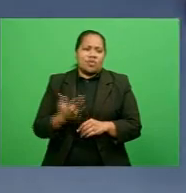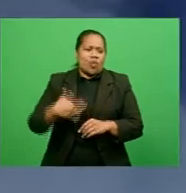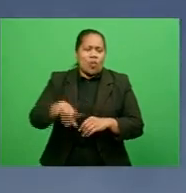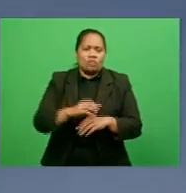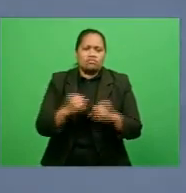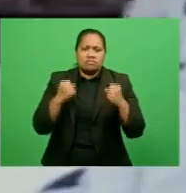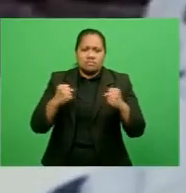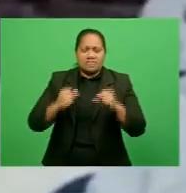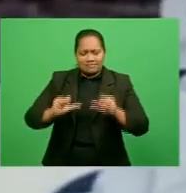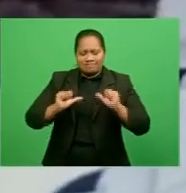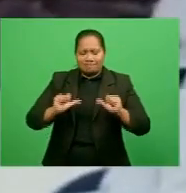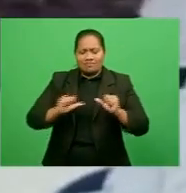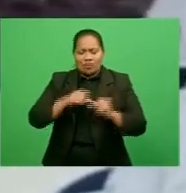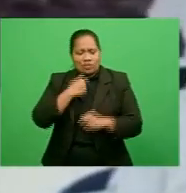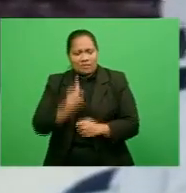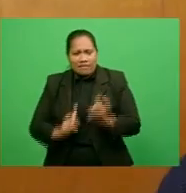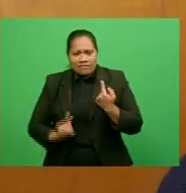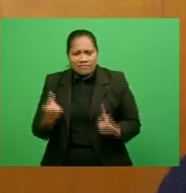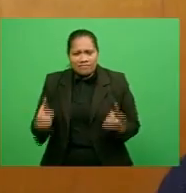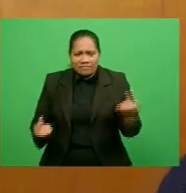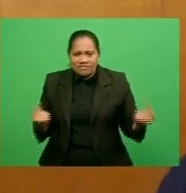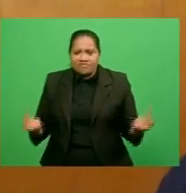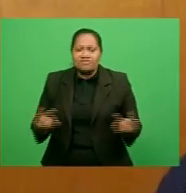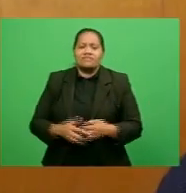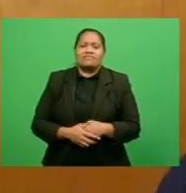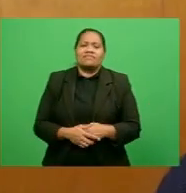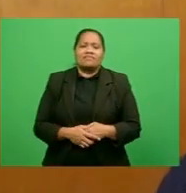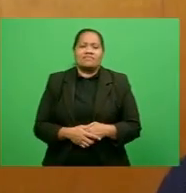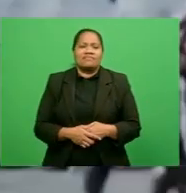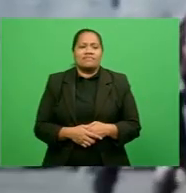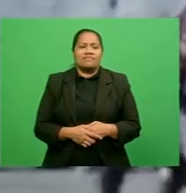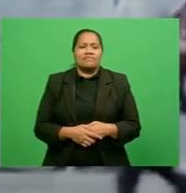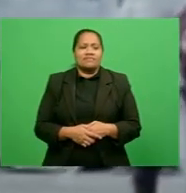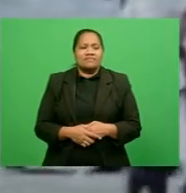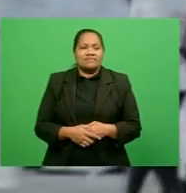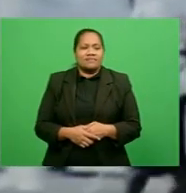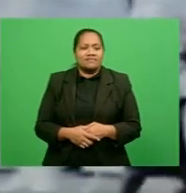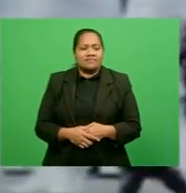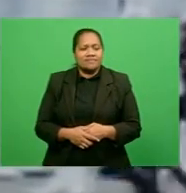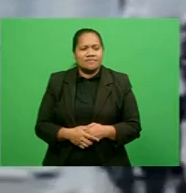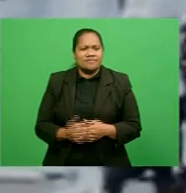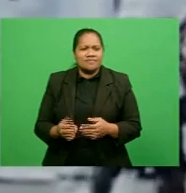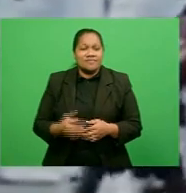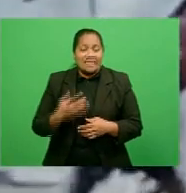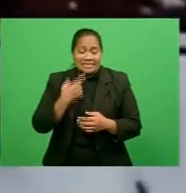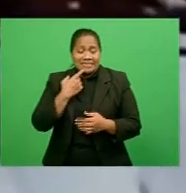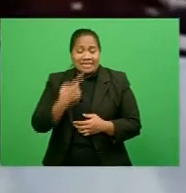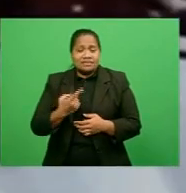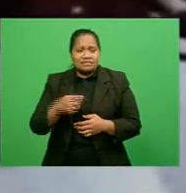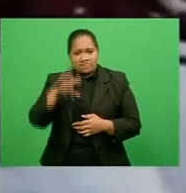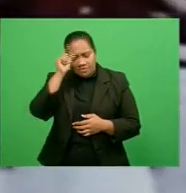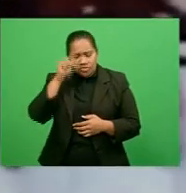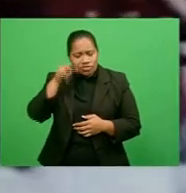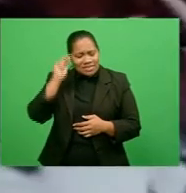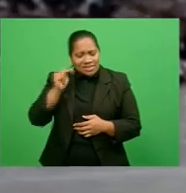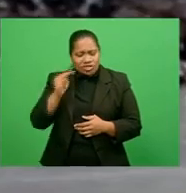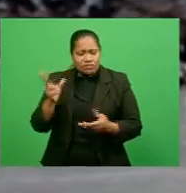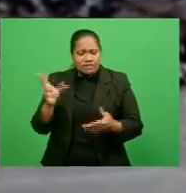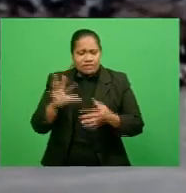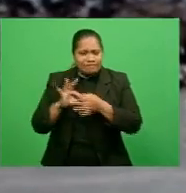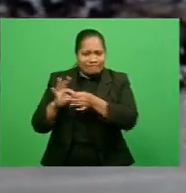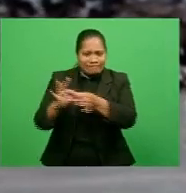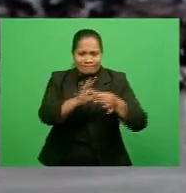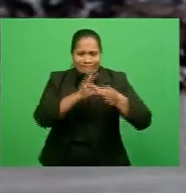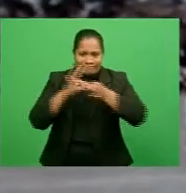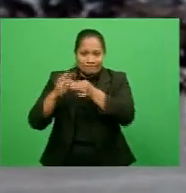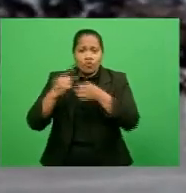to defend ourselves in cases of adversities. He adds Fijians need to remain united as there are many